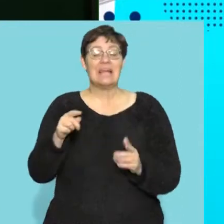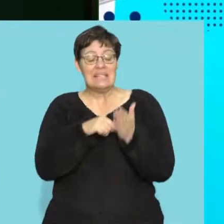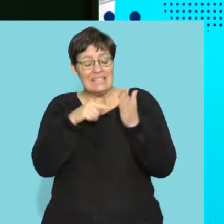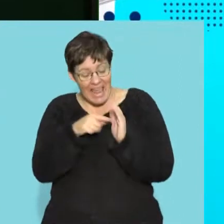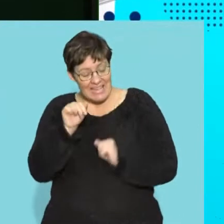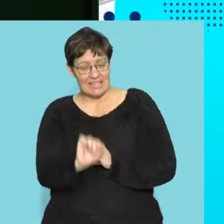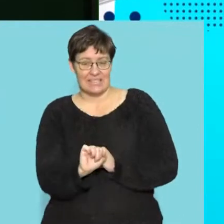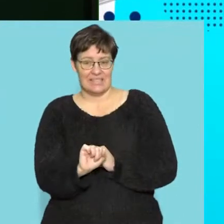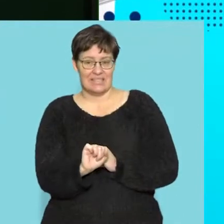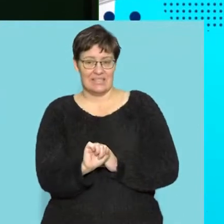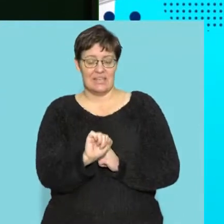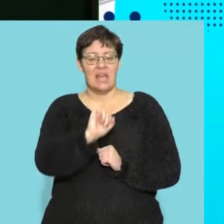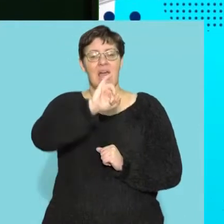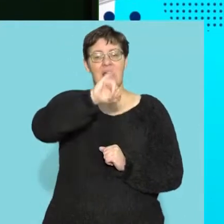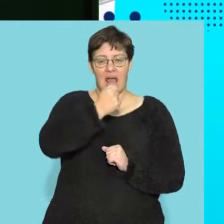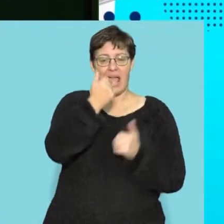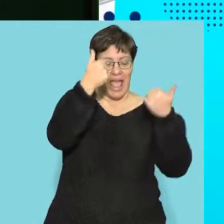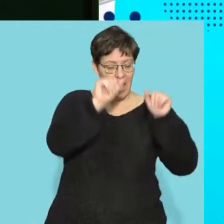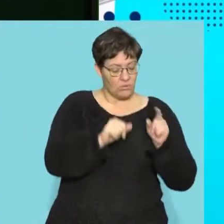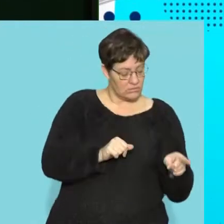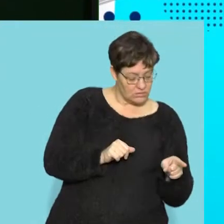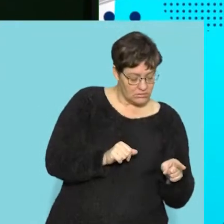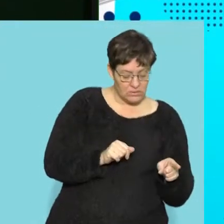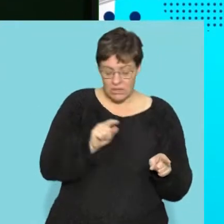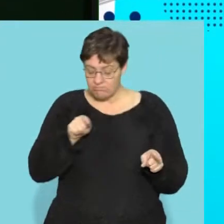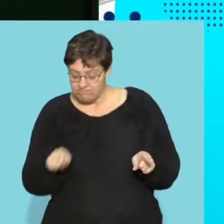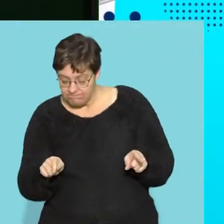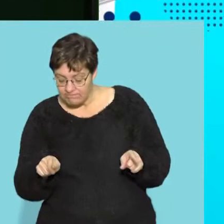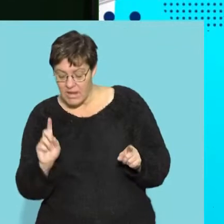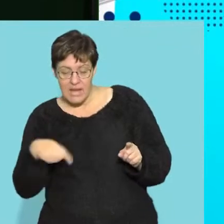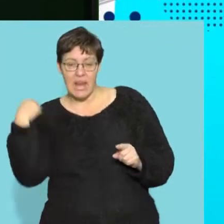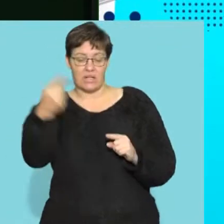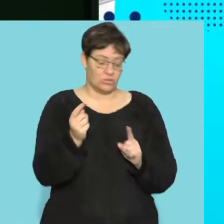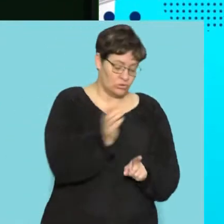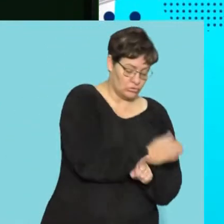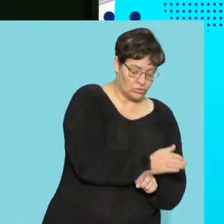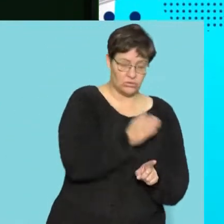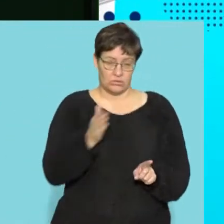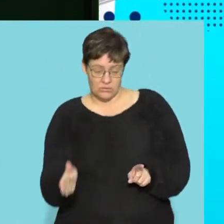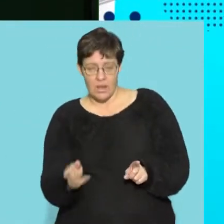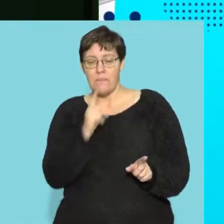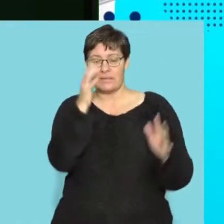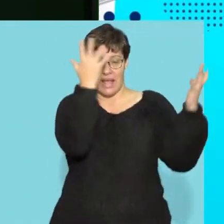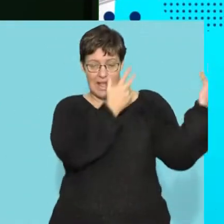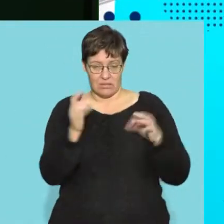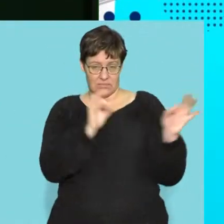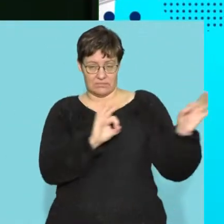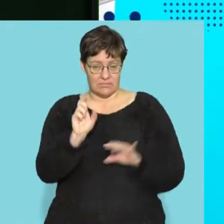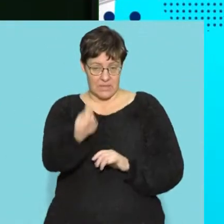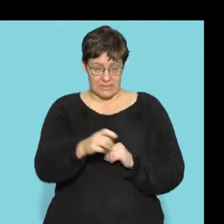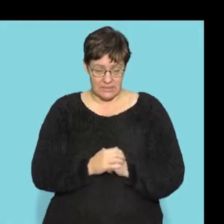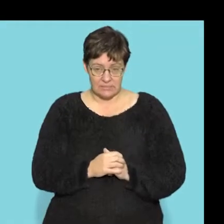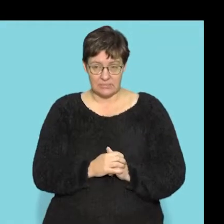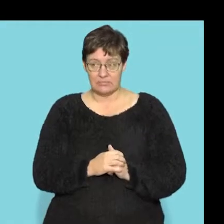but here we're talking about the accounting dates. Take that into consideration when you are doing your calculations.